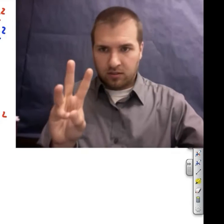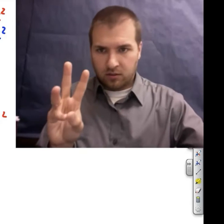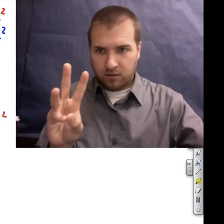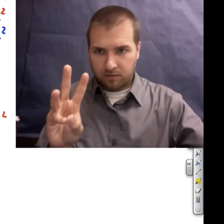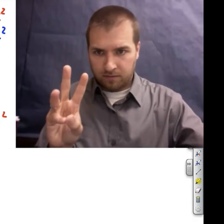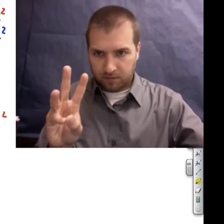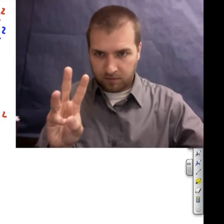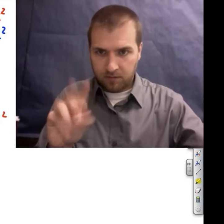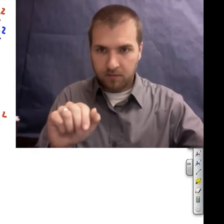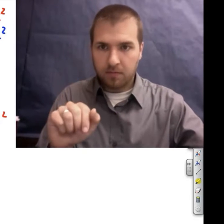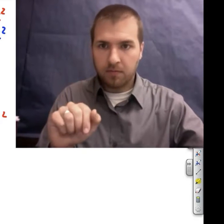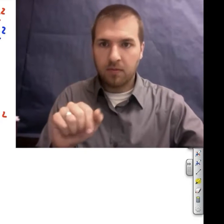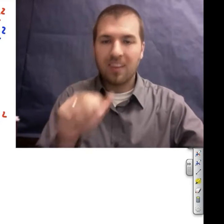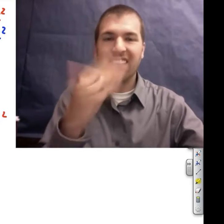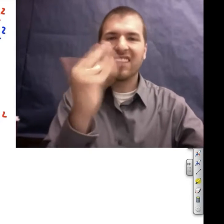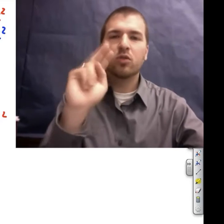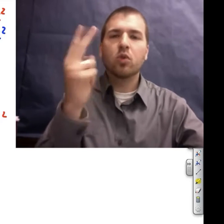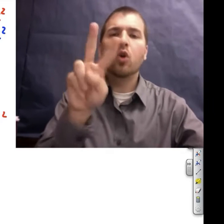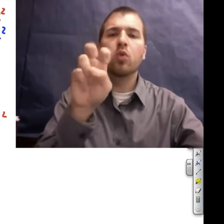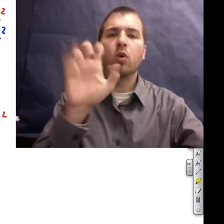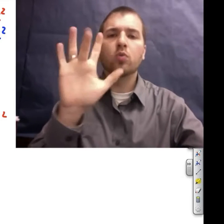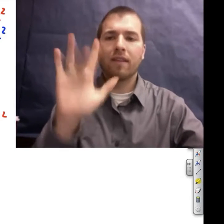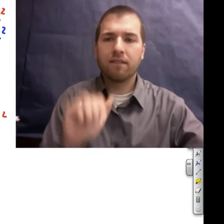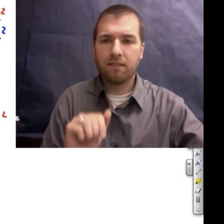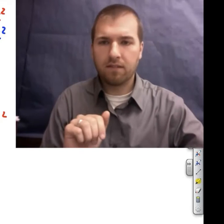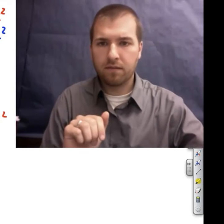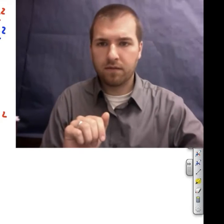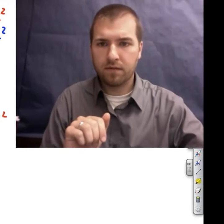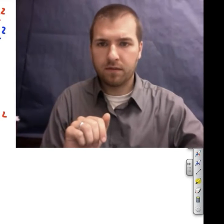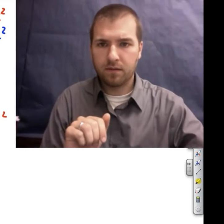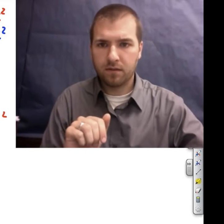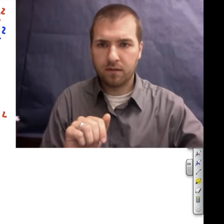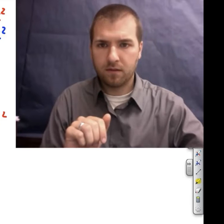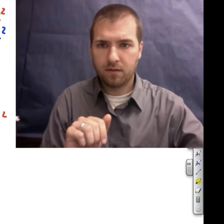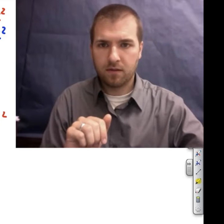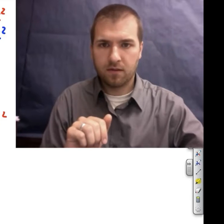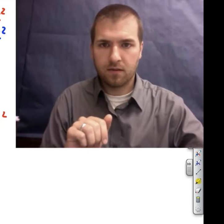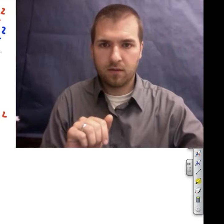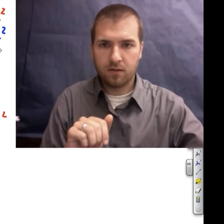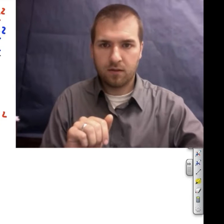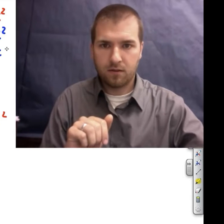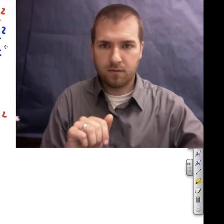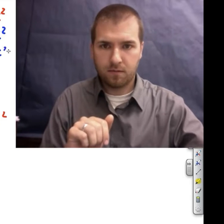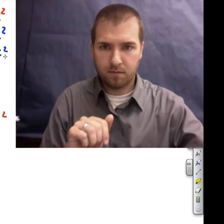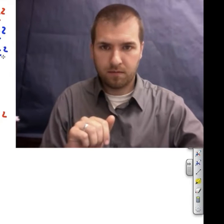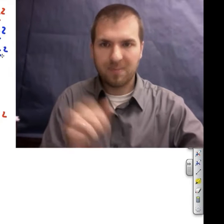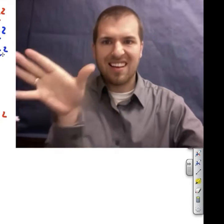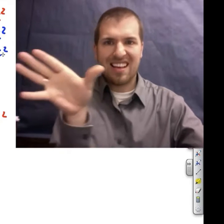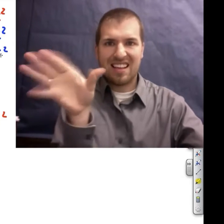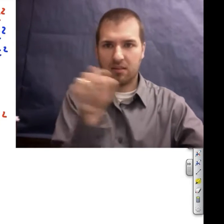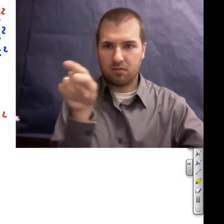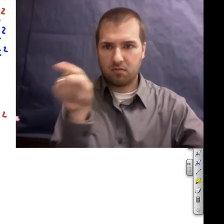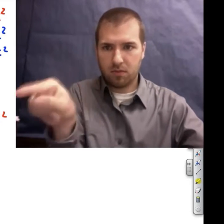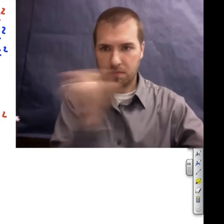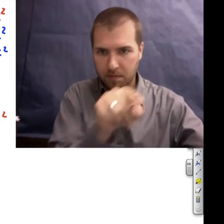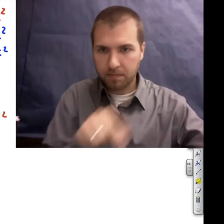So 6 squared is 36, plus 15 squared is 225, equals c